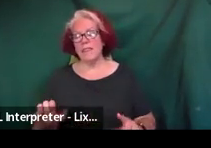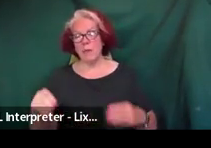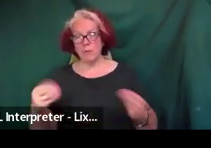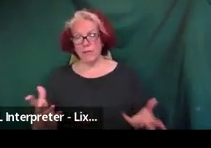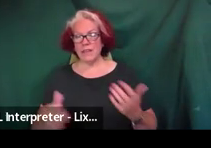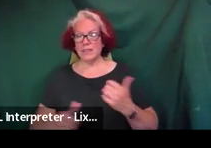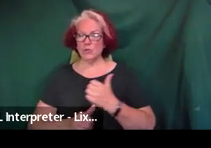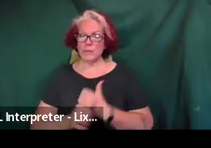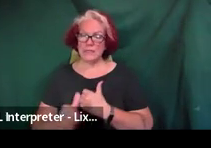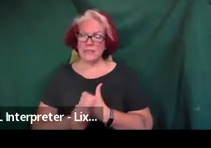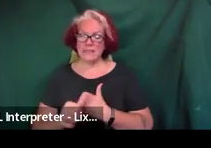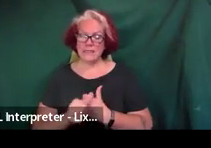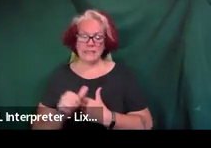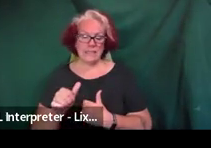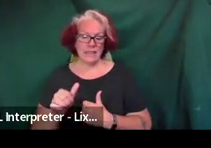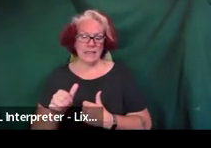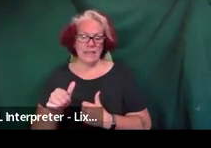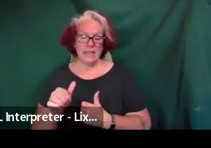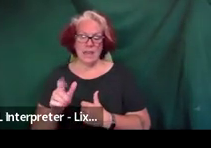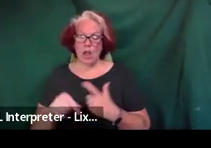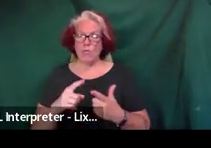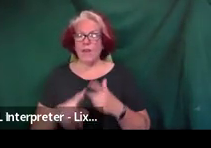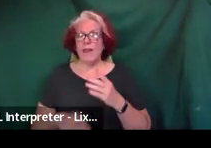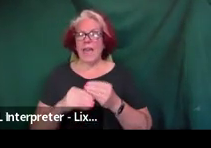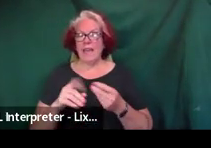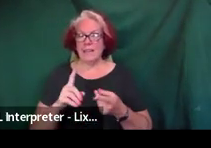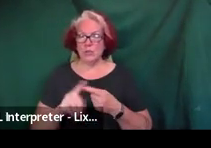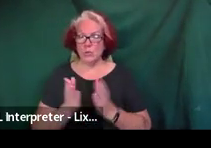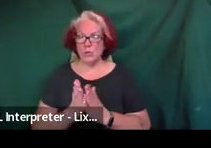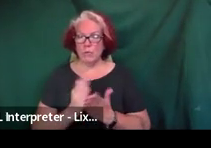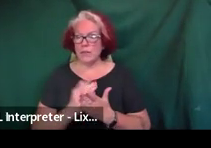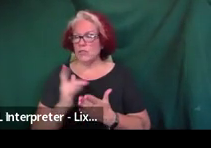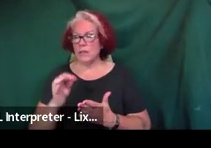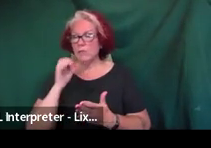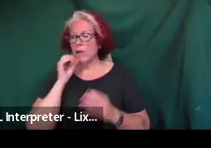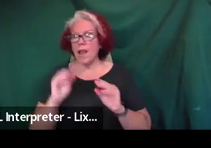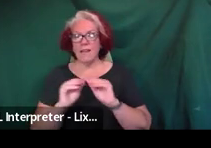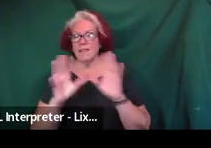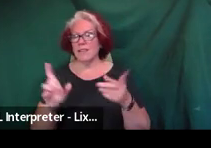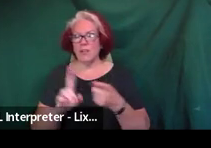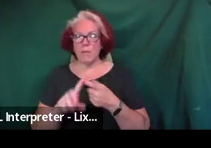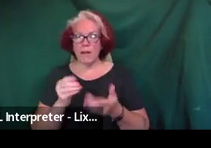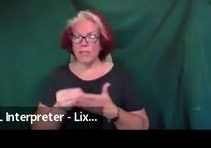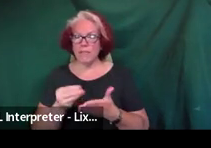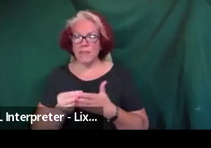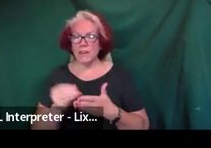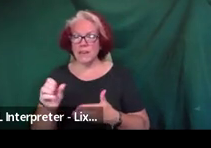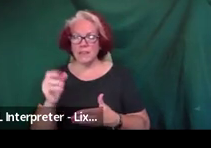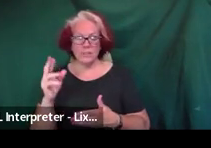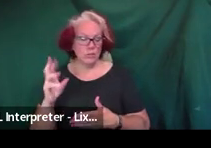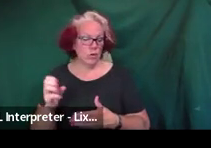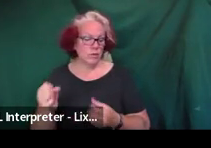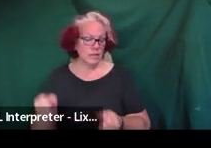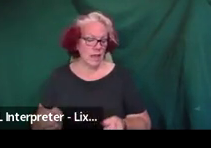risk around adding to the budget if we're not clear about its funding source, how many staff